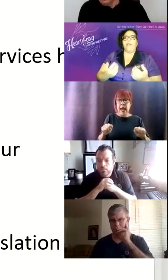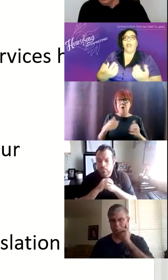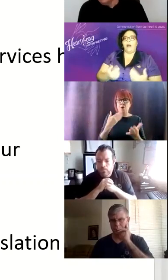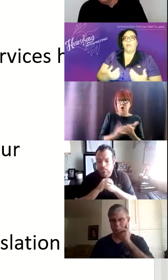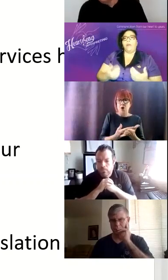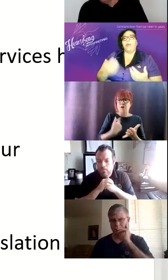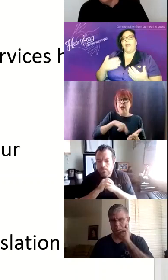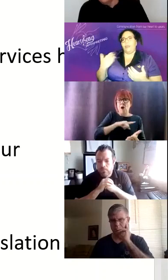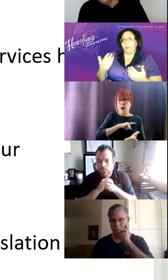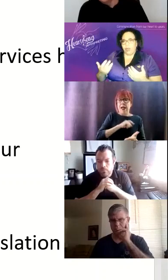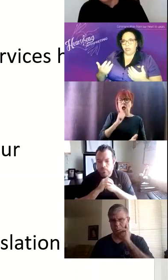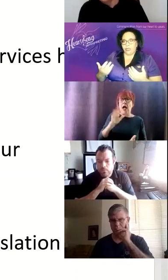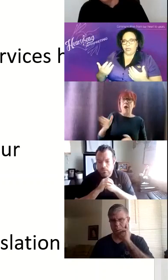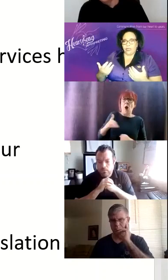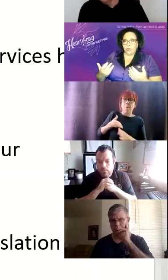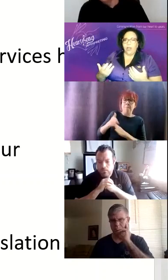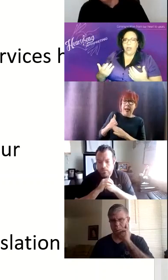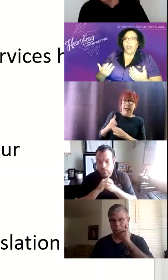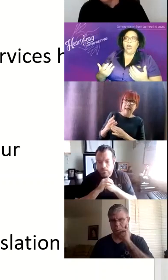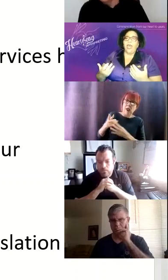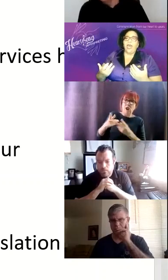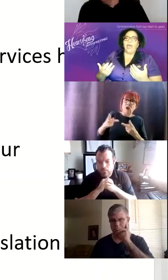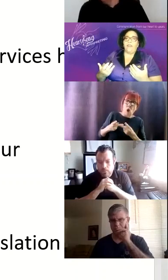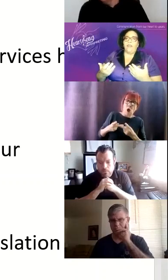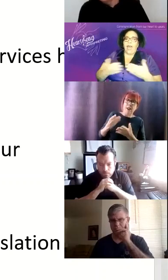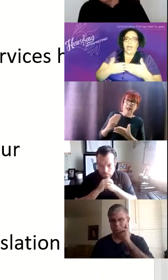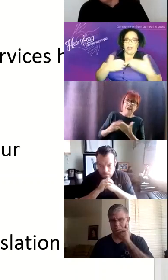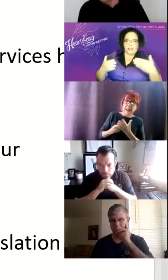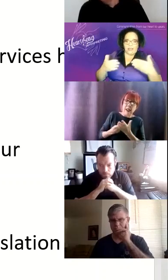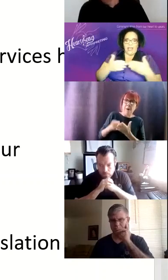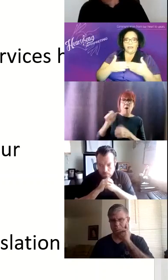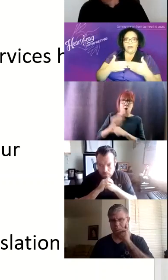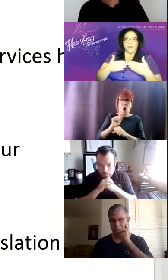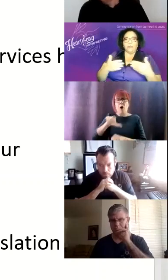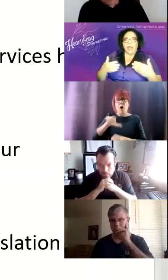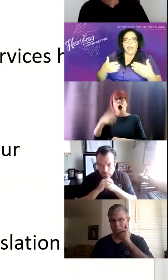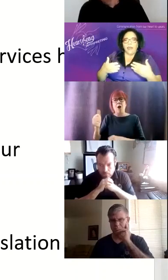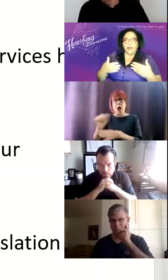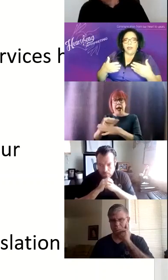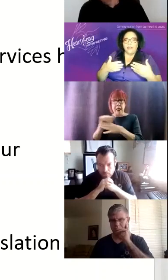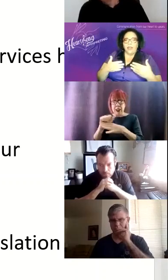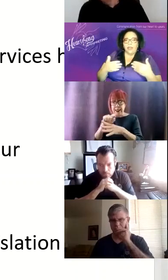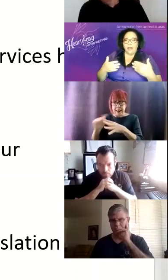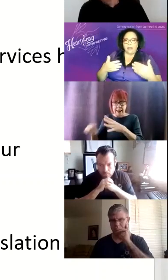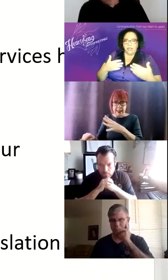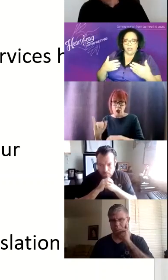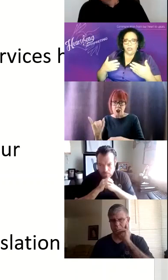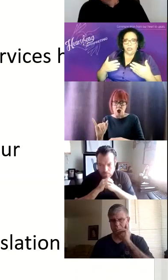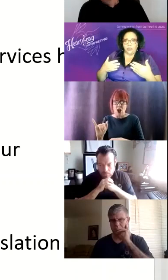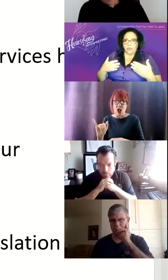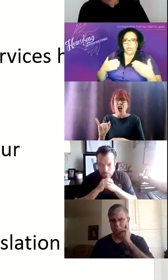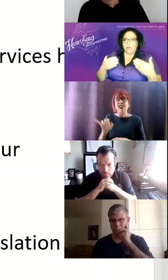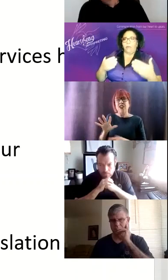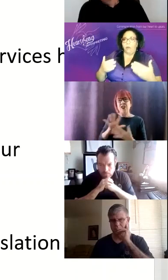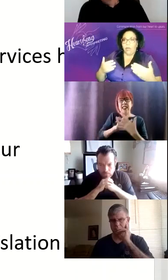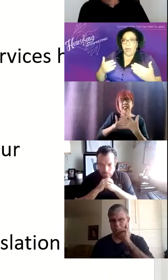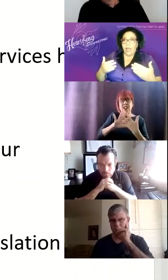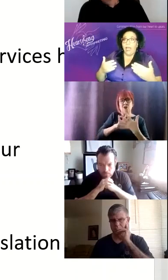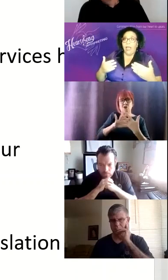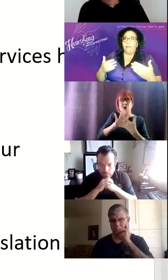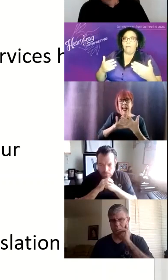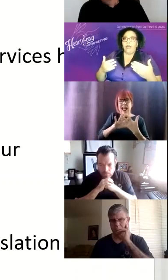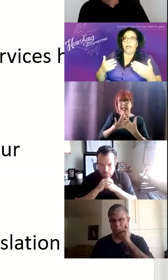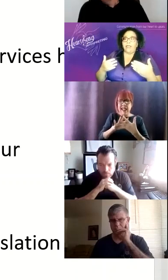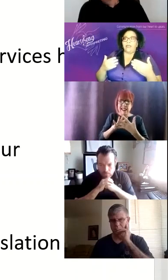and that they are employed by other agencies as well. And that is that gray area that allows us to keep